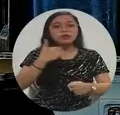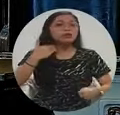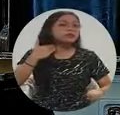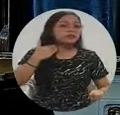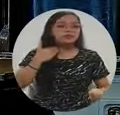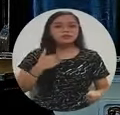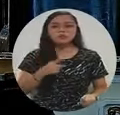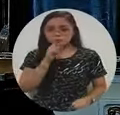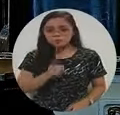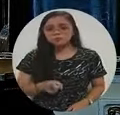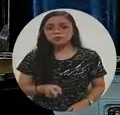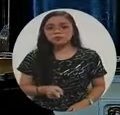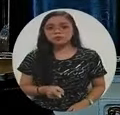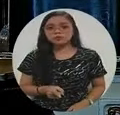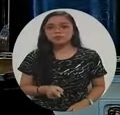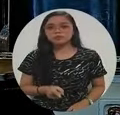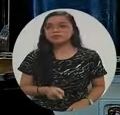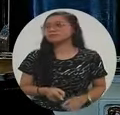yun na.